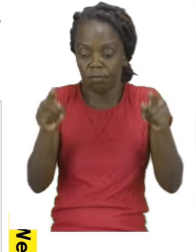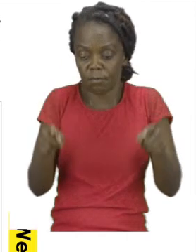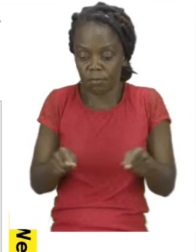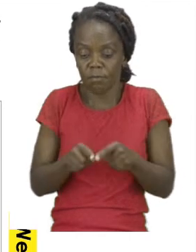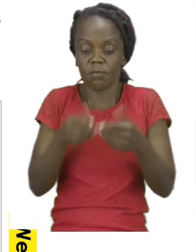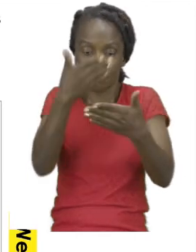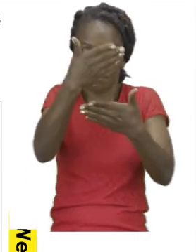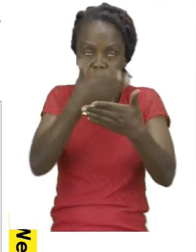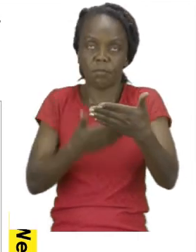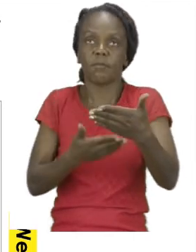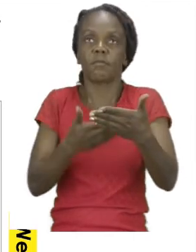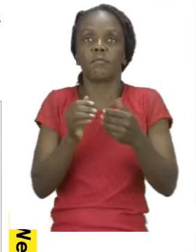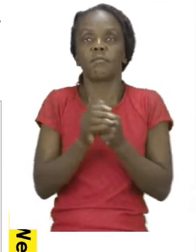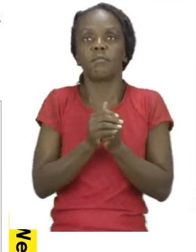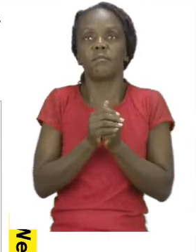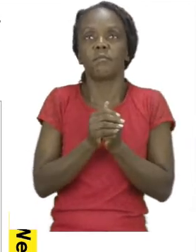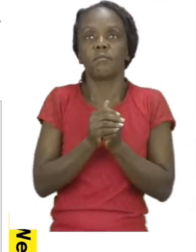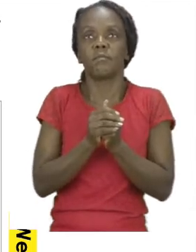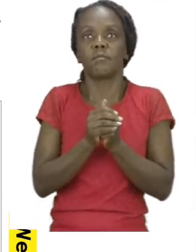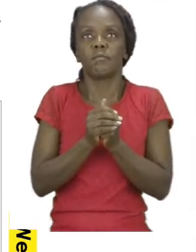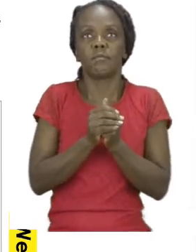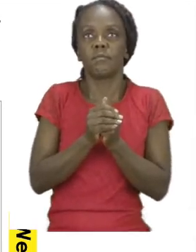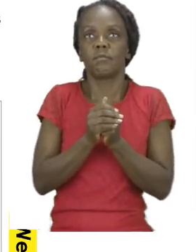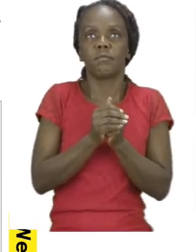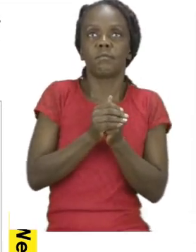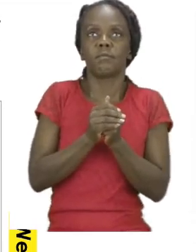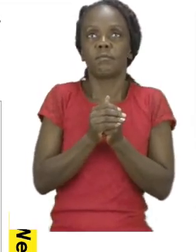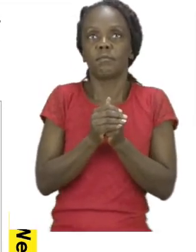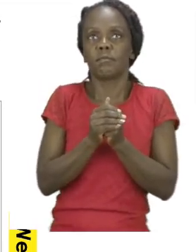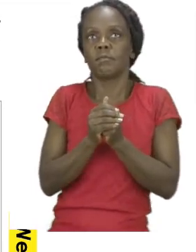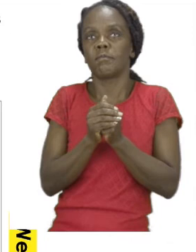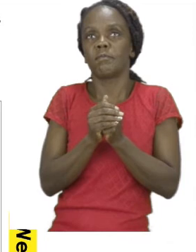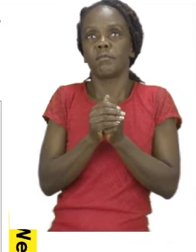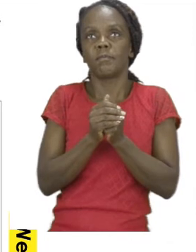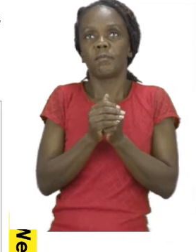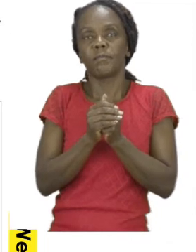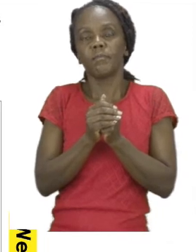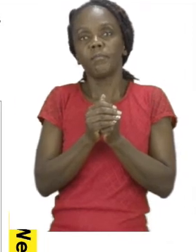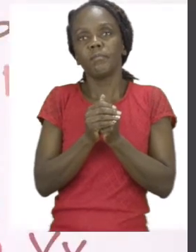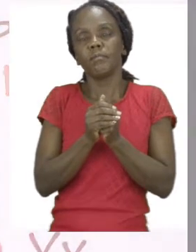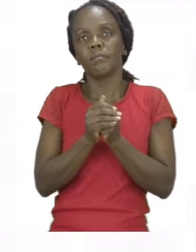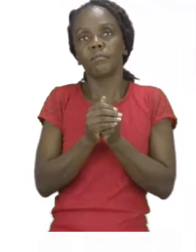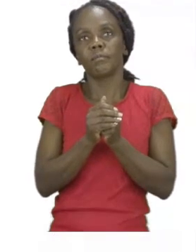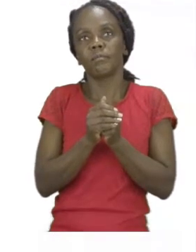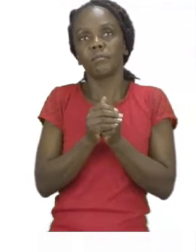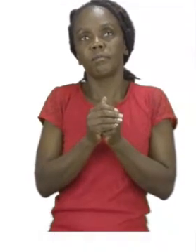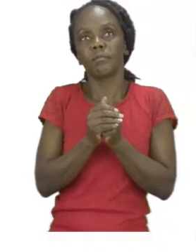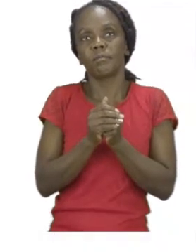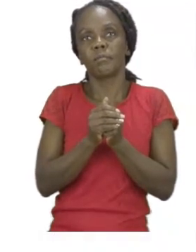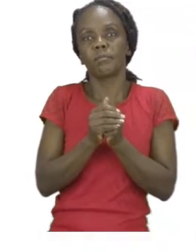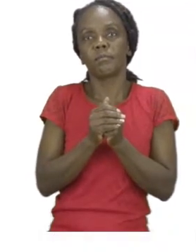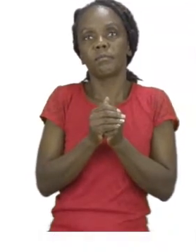you what chores look like for each family member. Now the